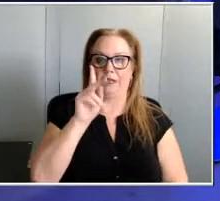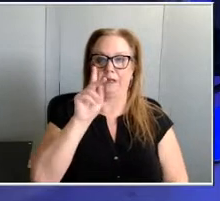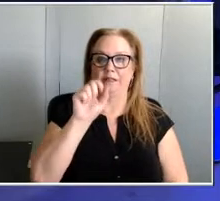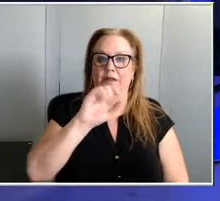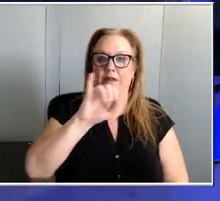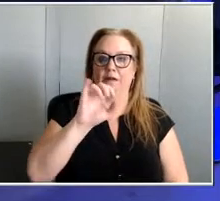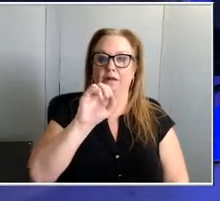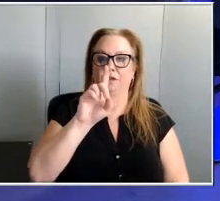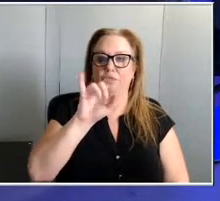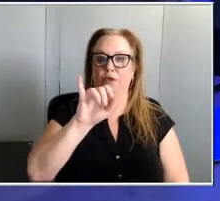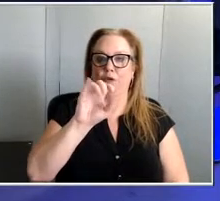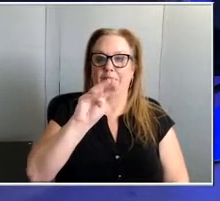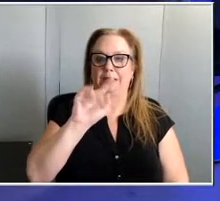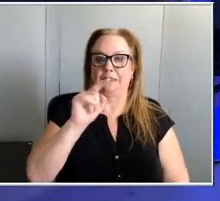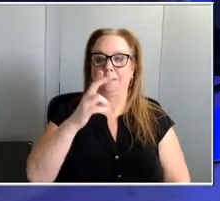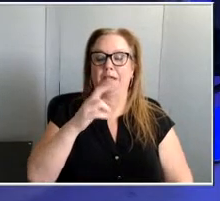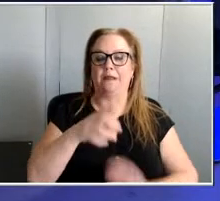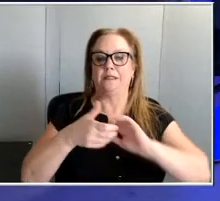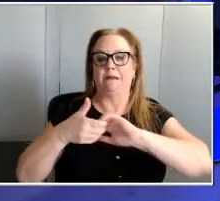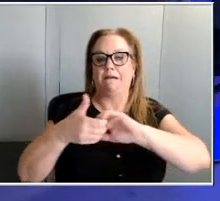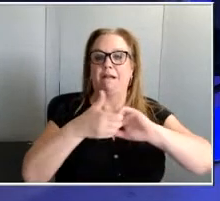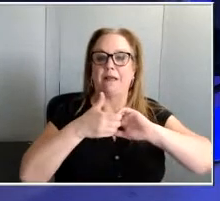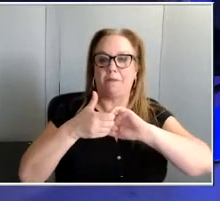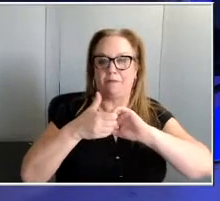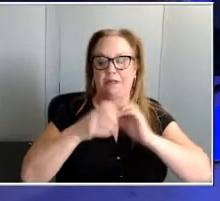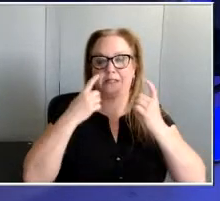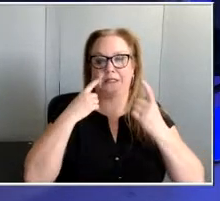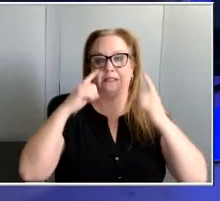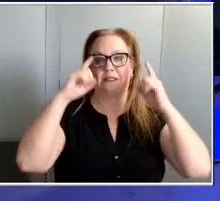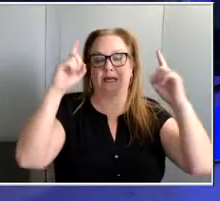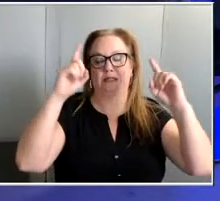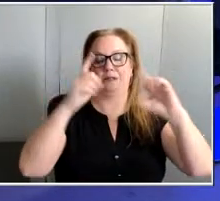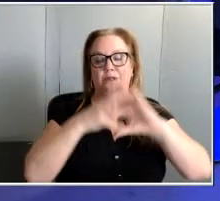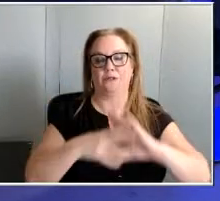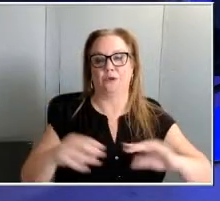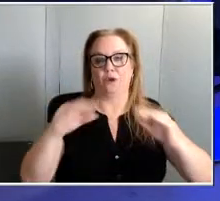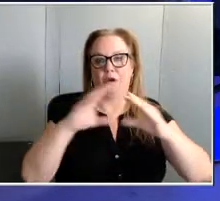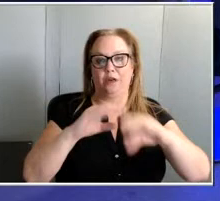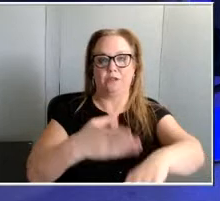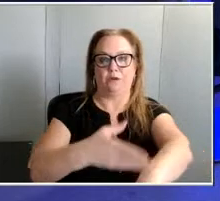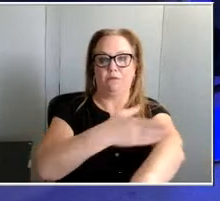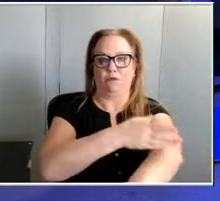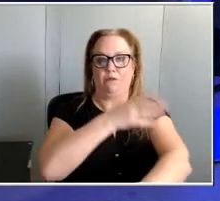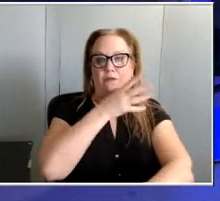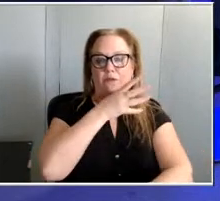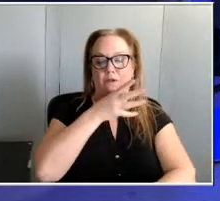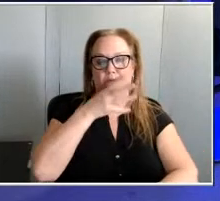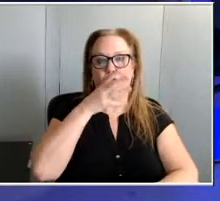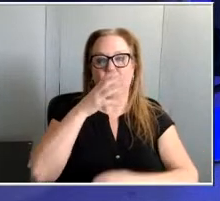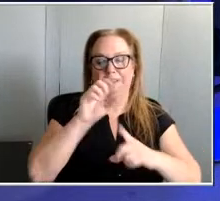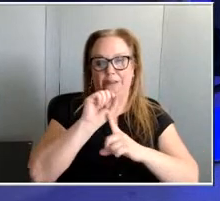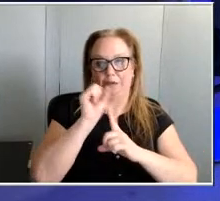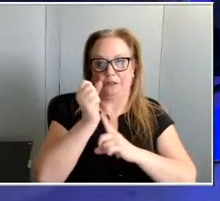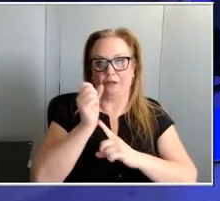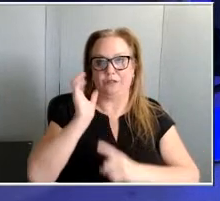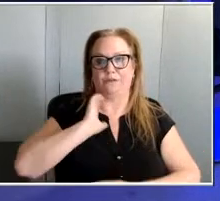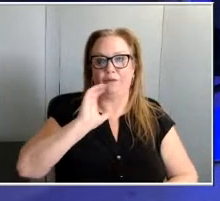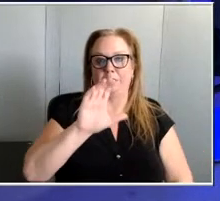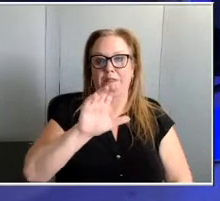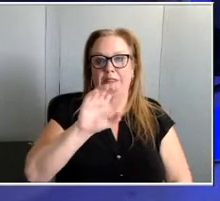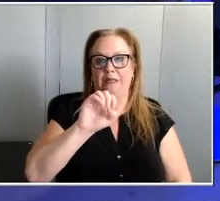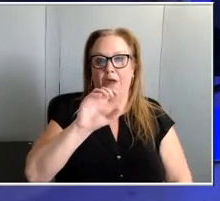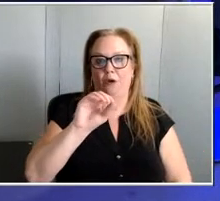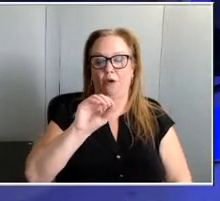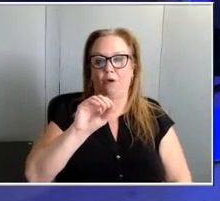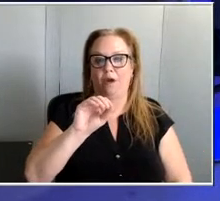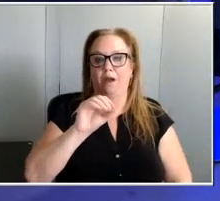Care Collaborative, which is a real success story for improving outcomes in rural settings. She's also a former CEO of a rural hospital. We're going to have a fun